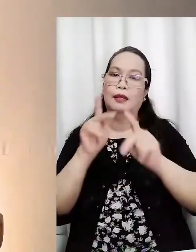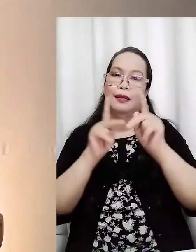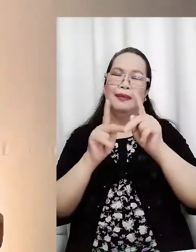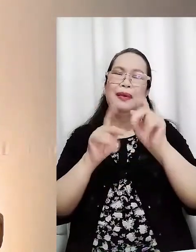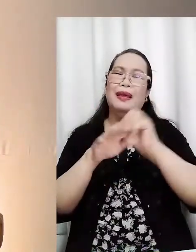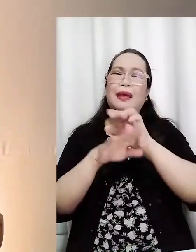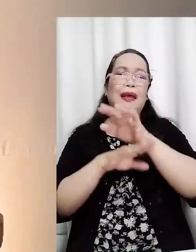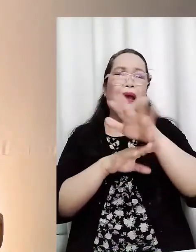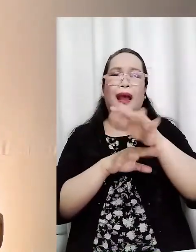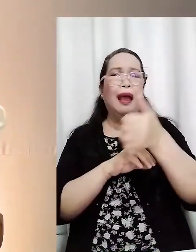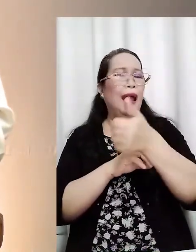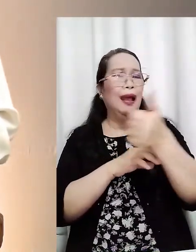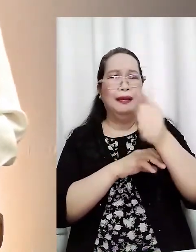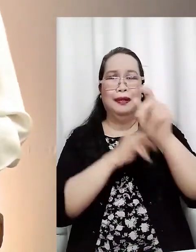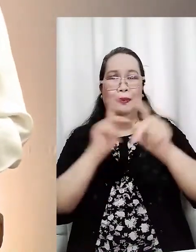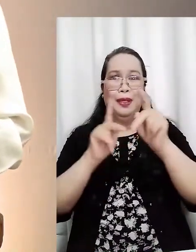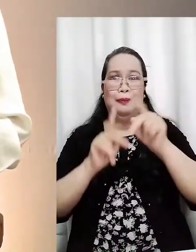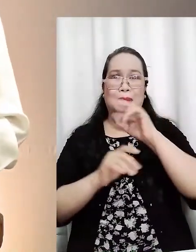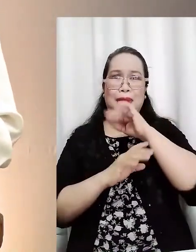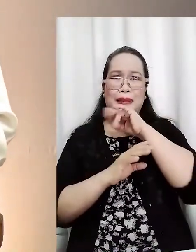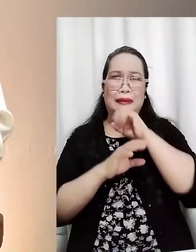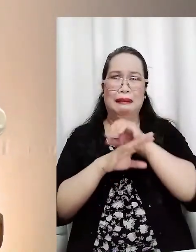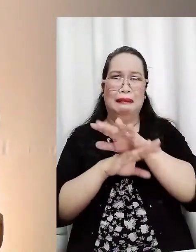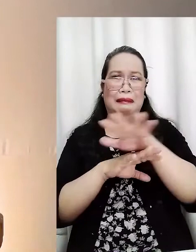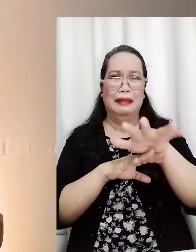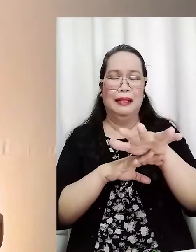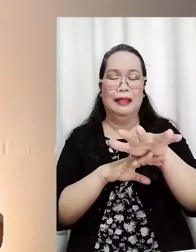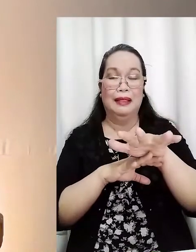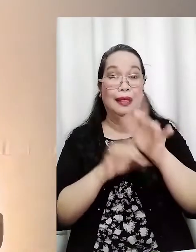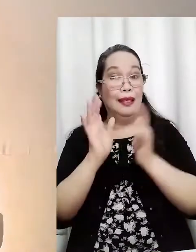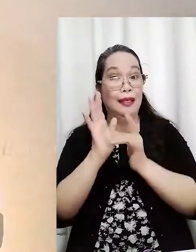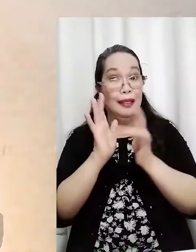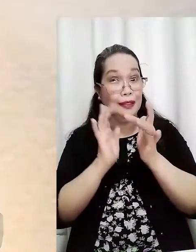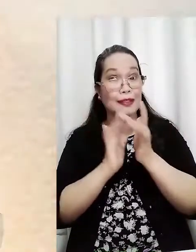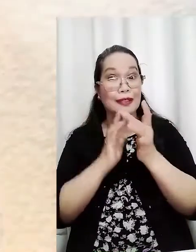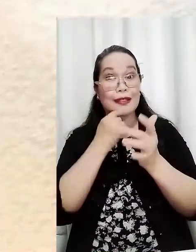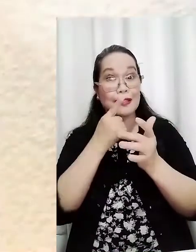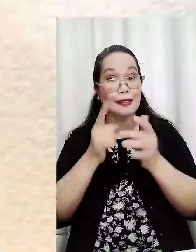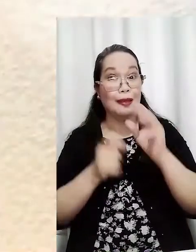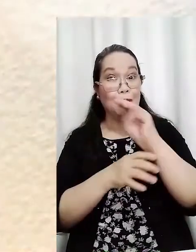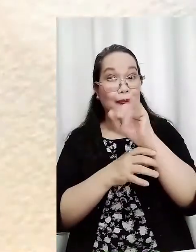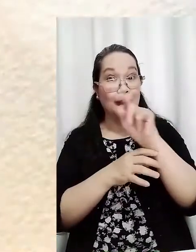tao. Ang sabi nga ni Jesus sa Matthew 18, What